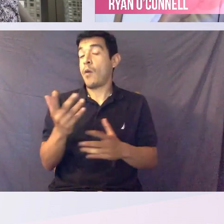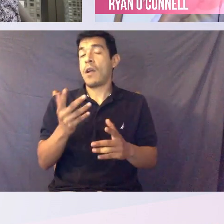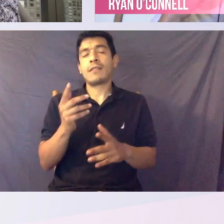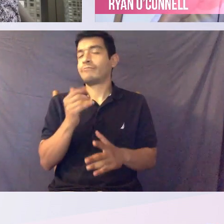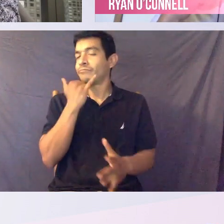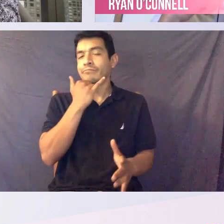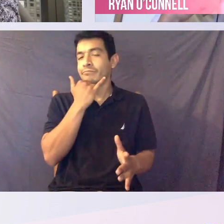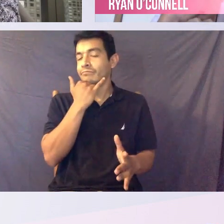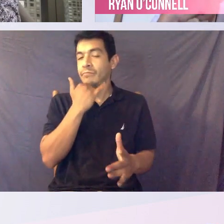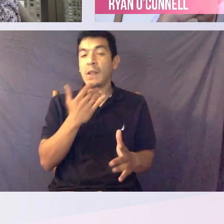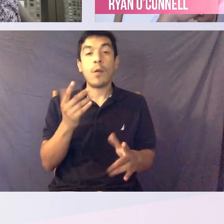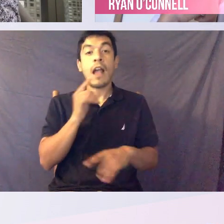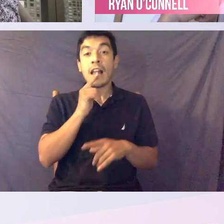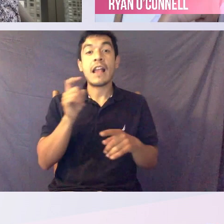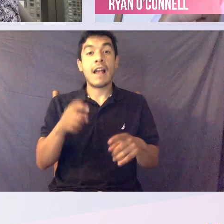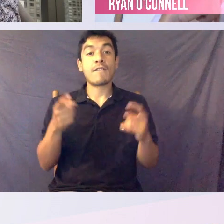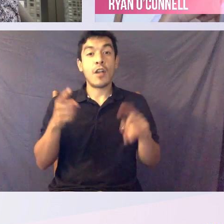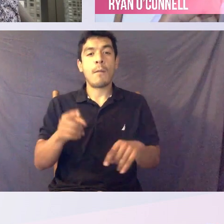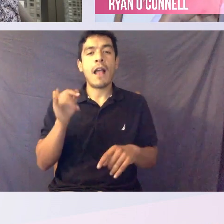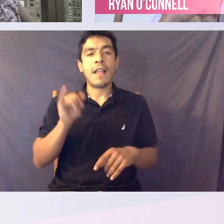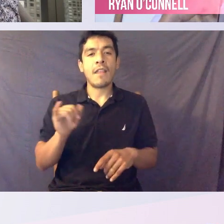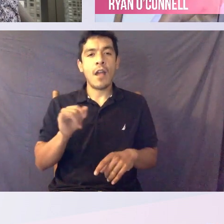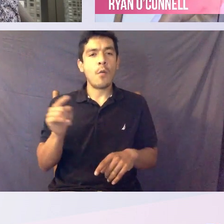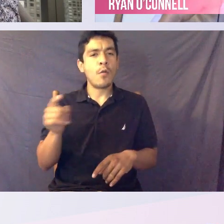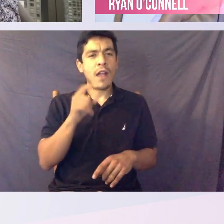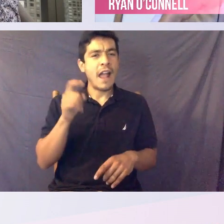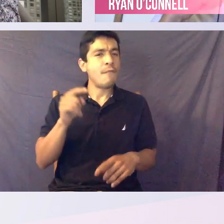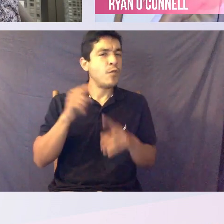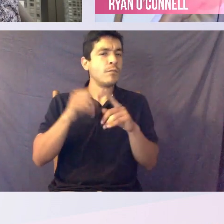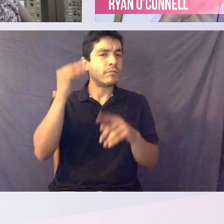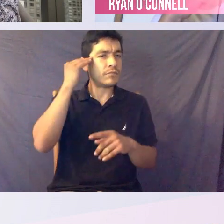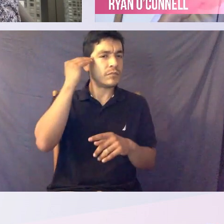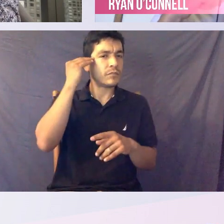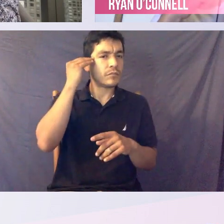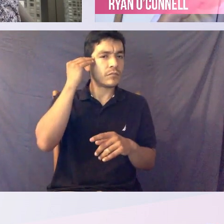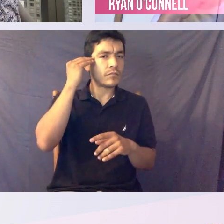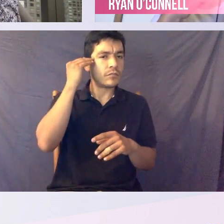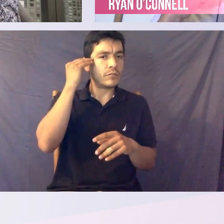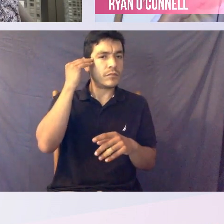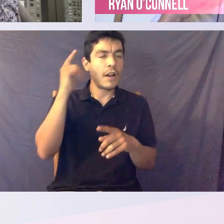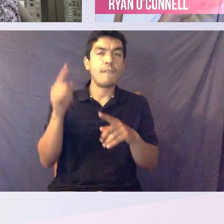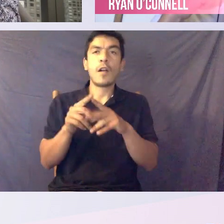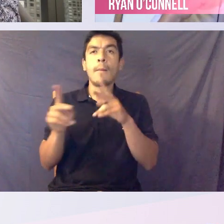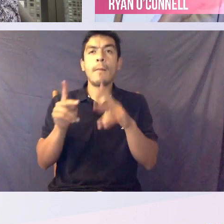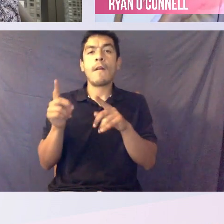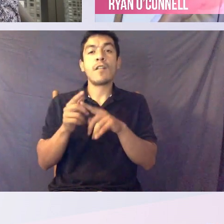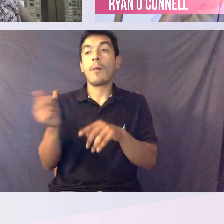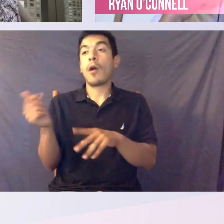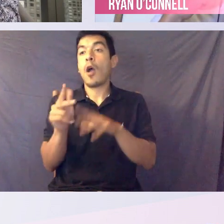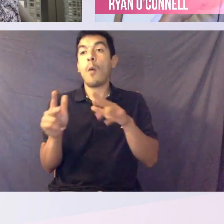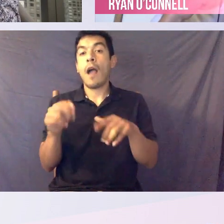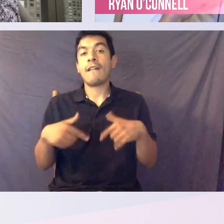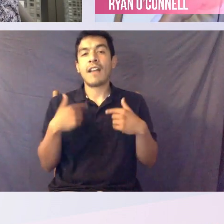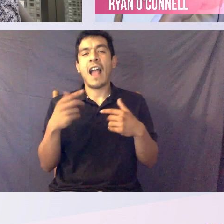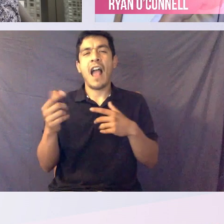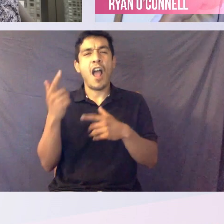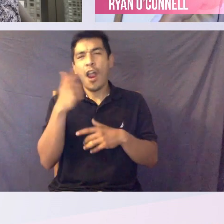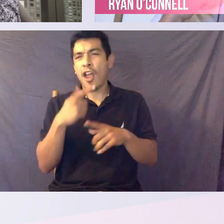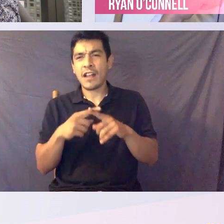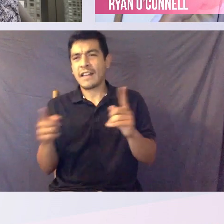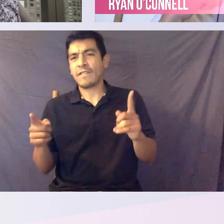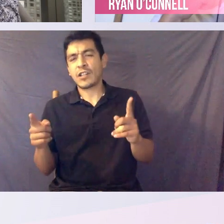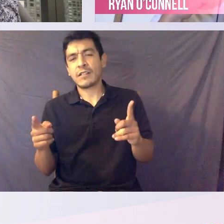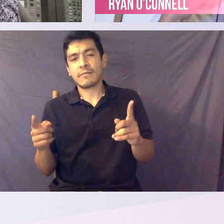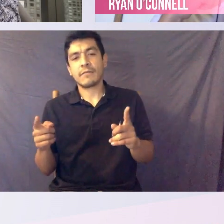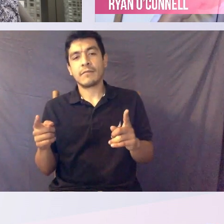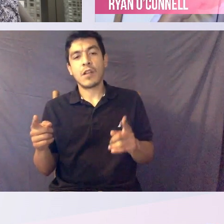color conscious casting, where it is that, where people who are from all walks of life and who look different, everything, there's